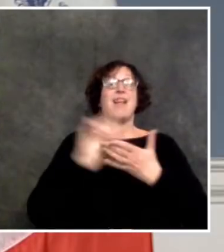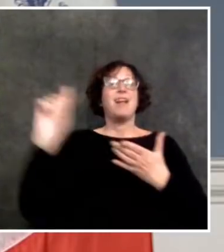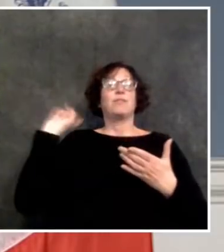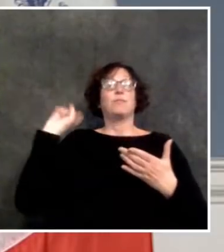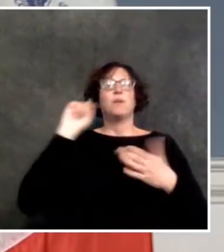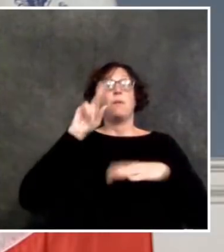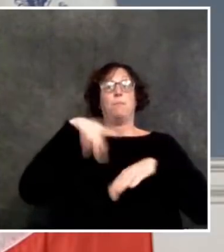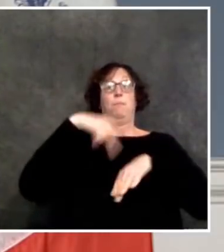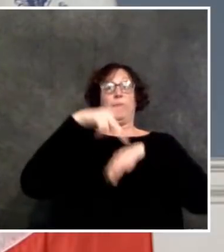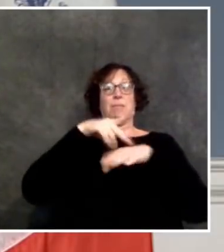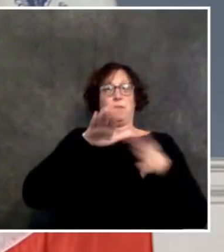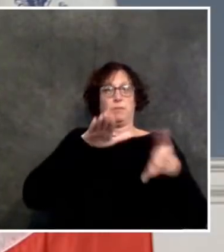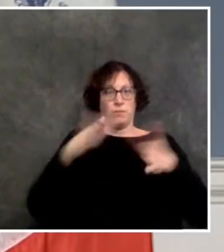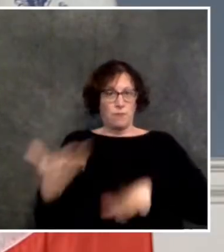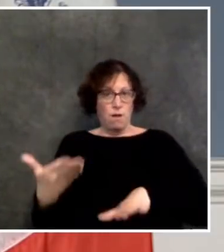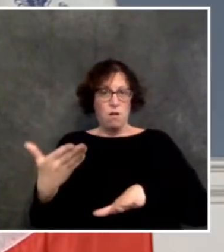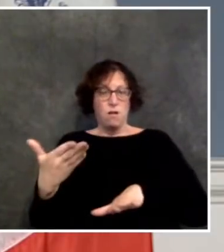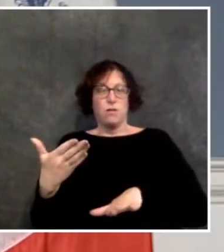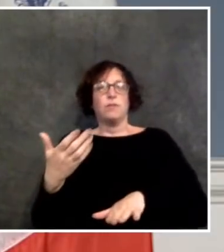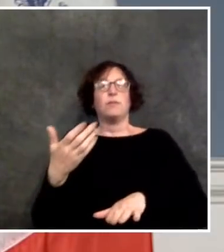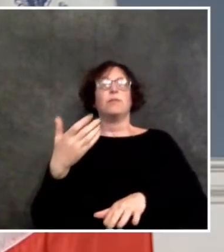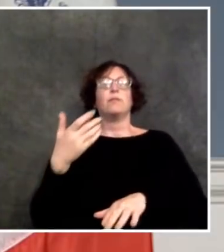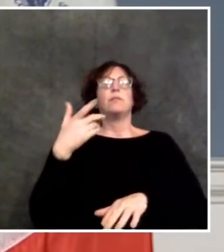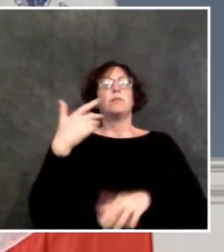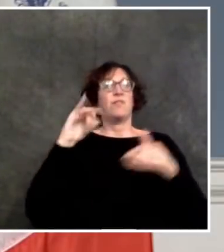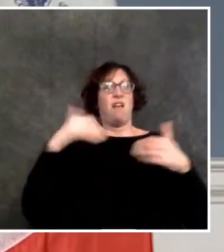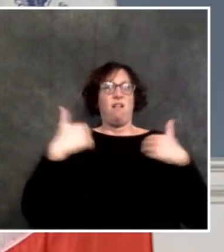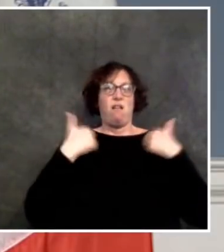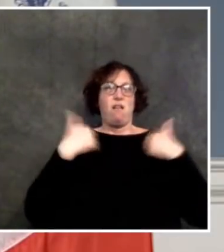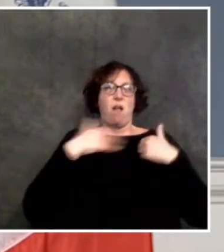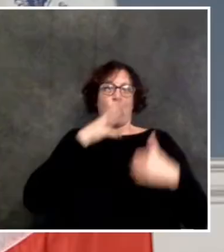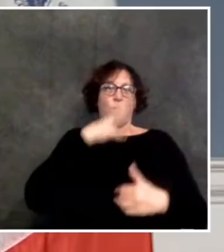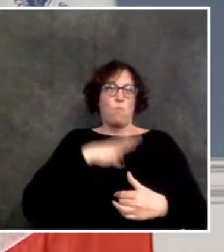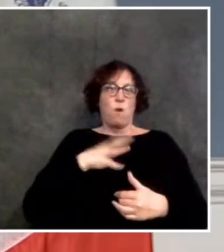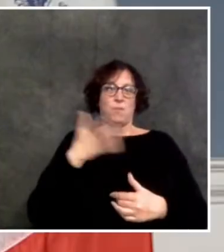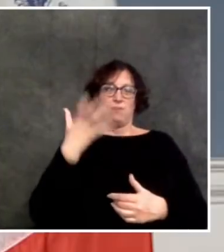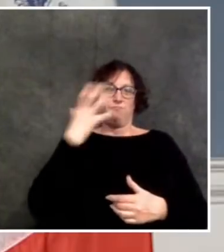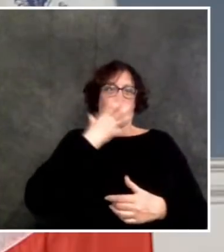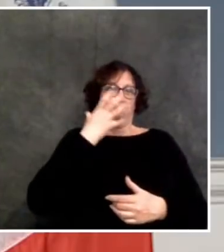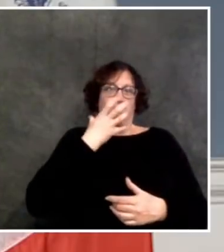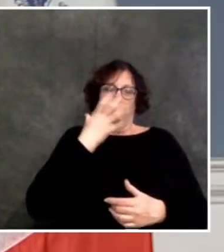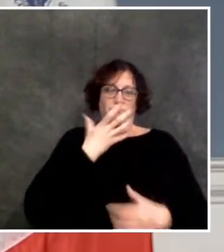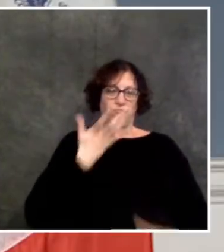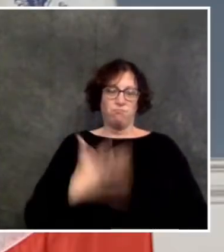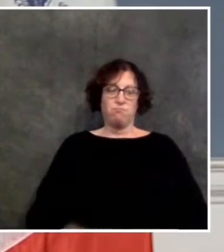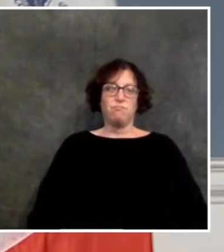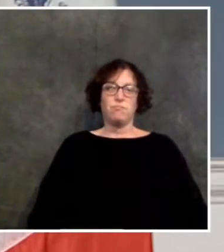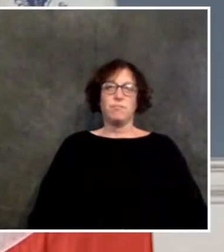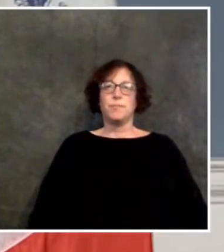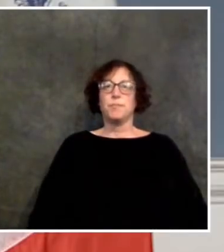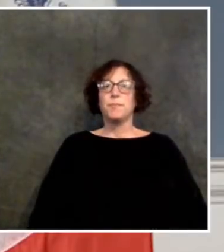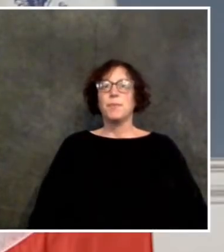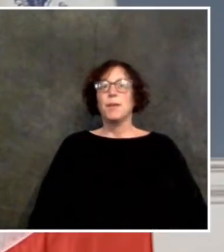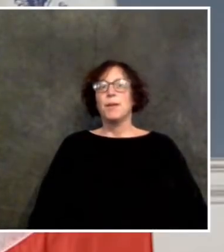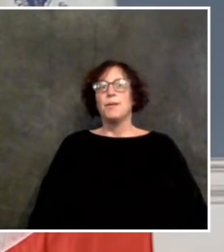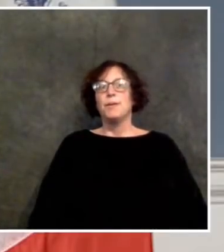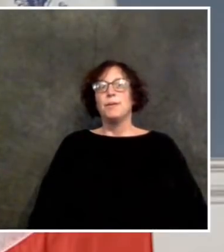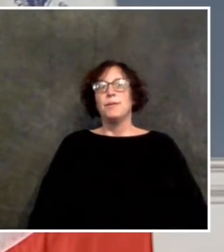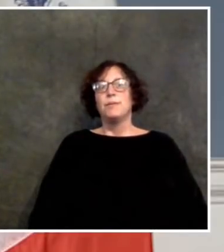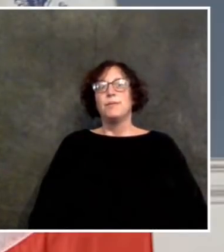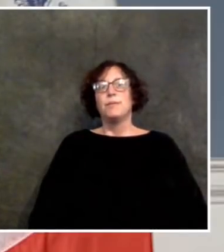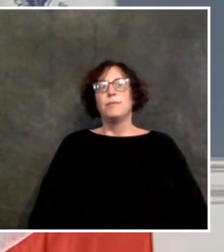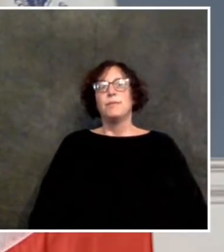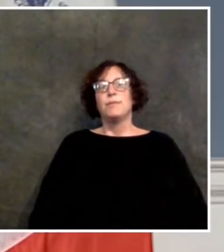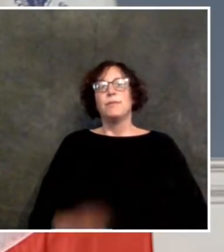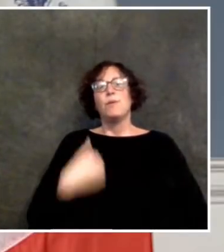of extraordinary promise. This is, you know, I wish I could say we were not going to have to tell these stories of these